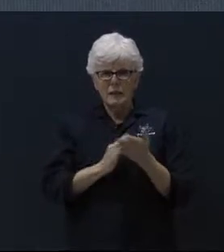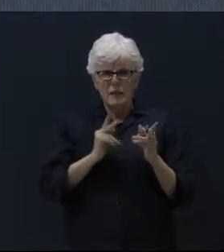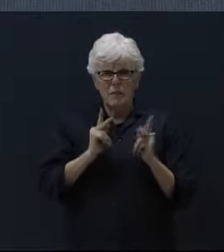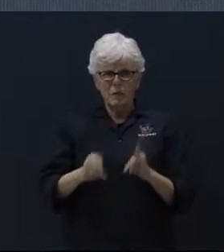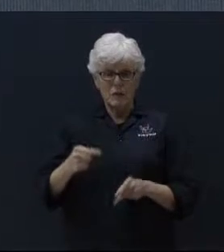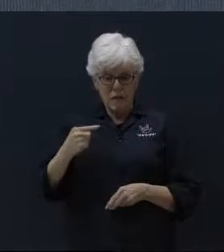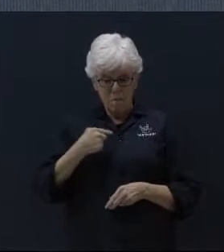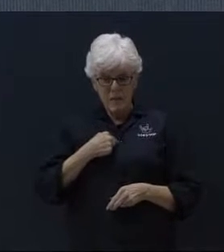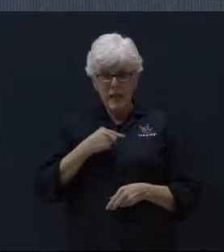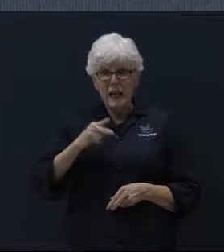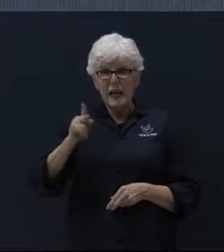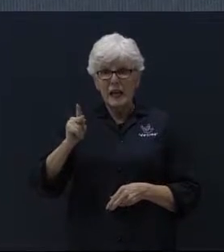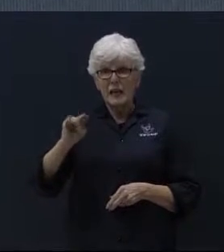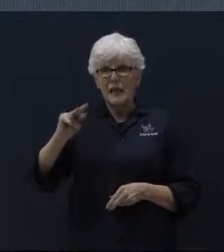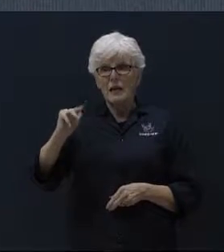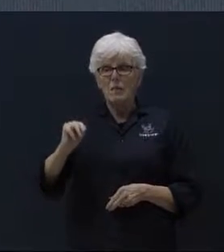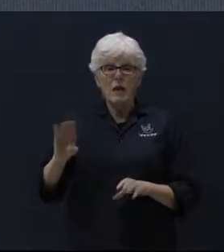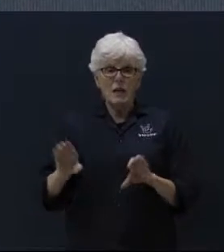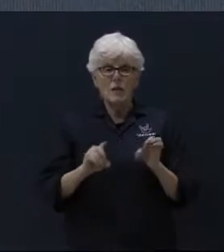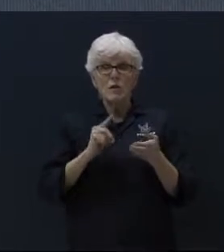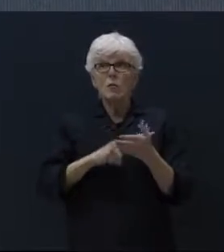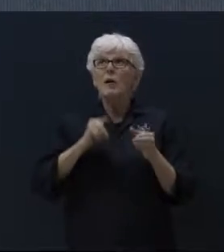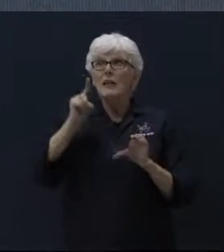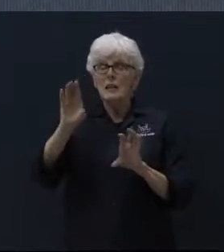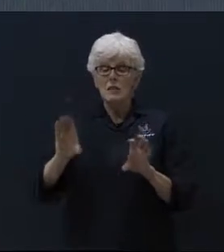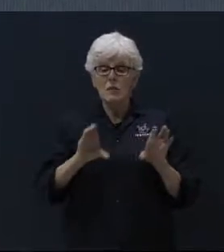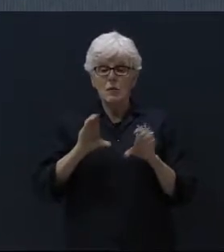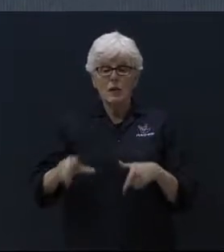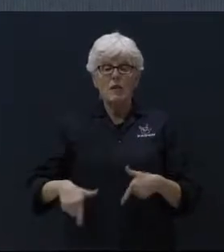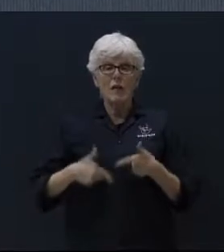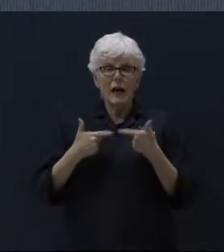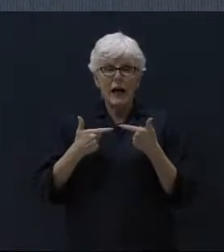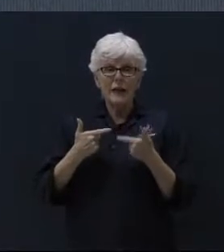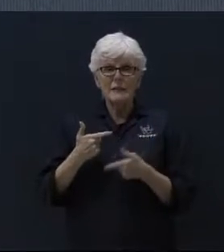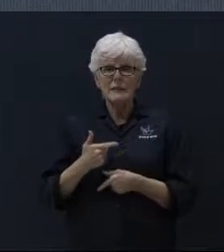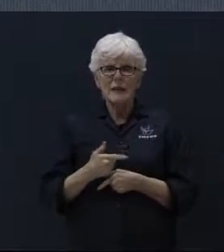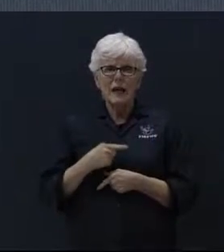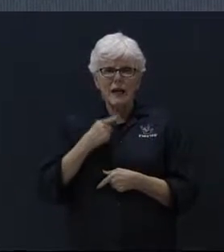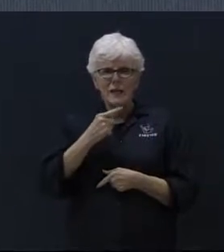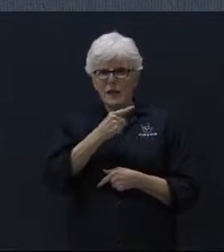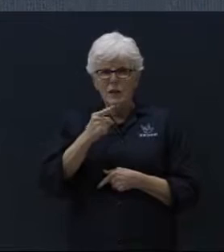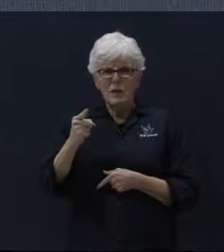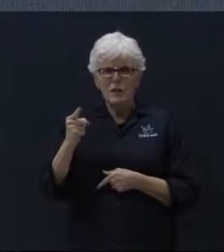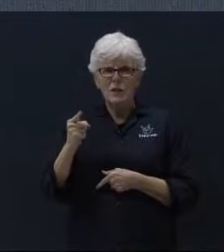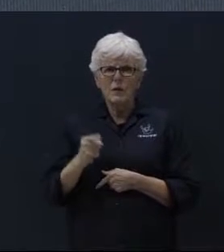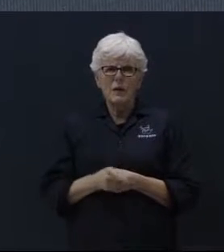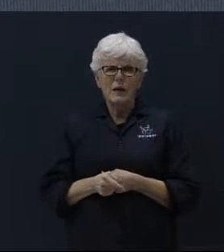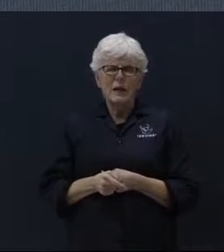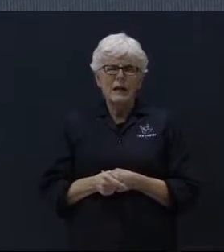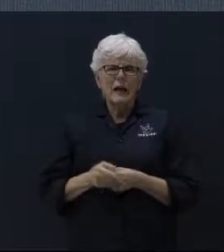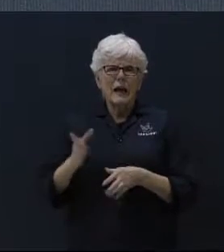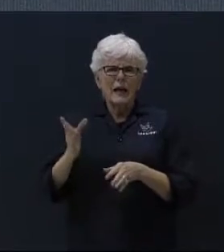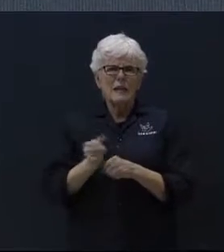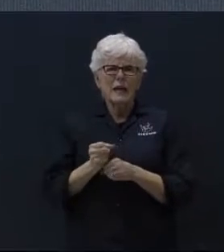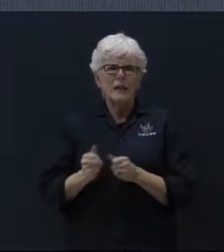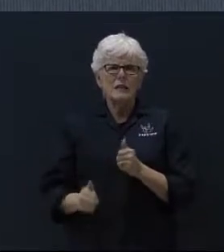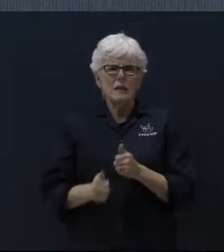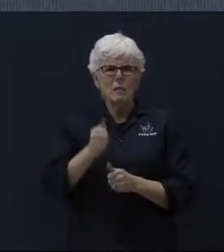Ken and do what he's doing in our lives. And I tell you what, he takes the most